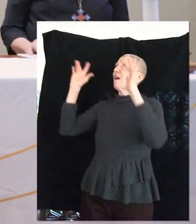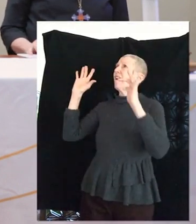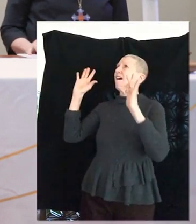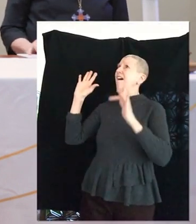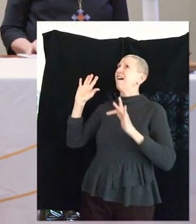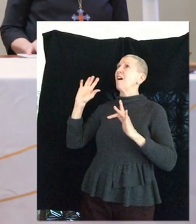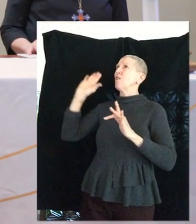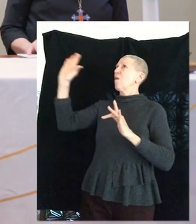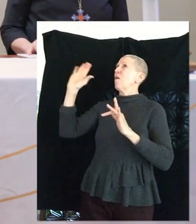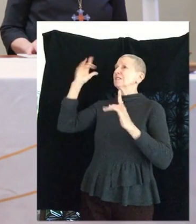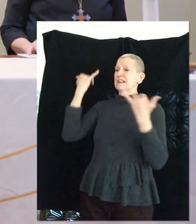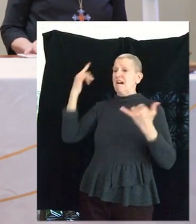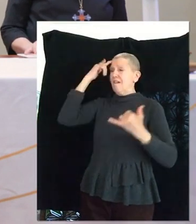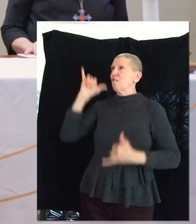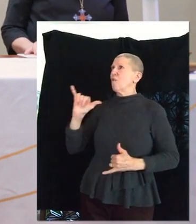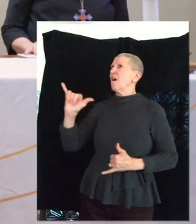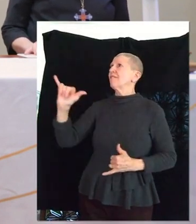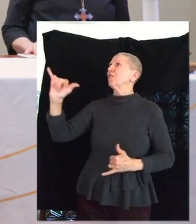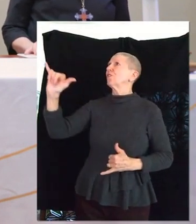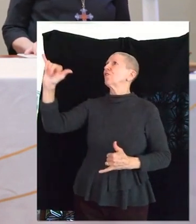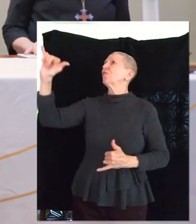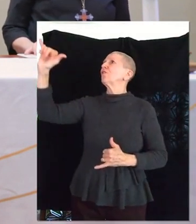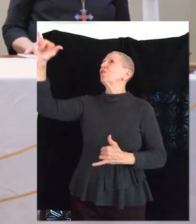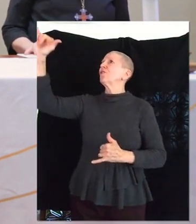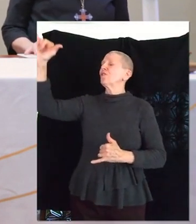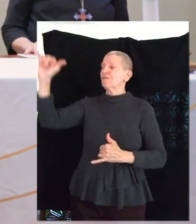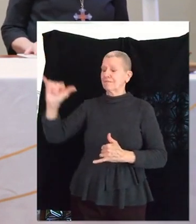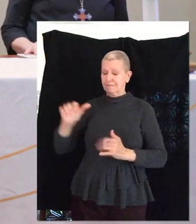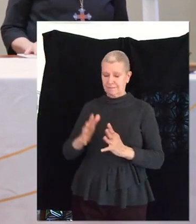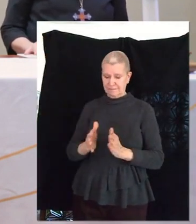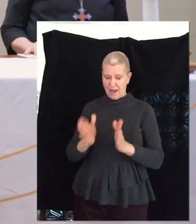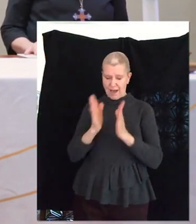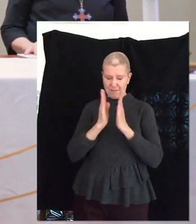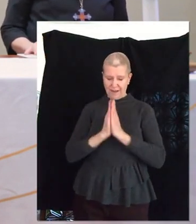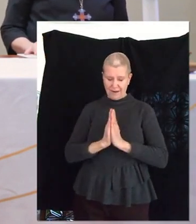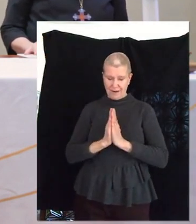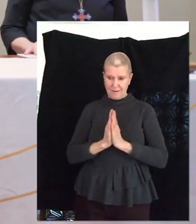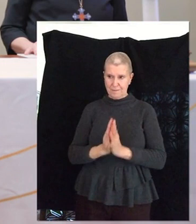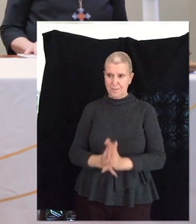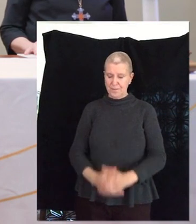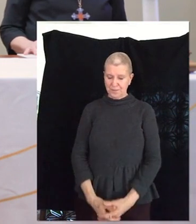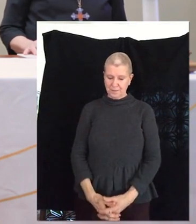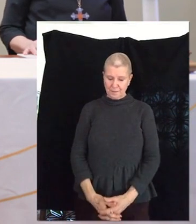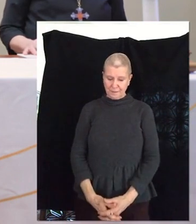keetiyoo. Humnis galannis bara baraan. Amen.